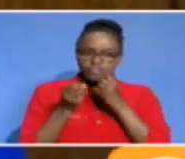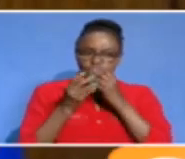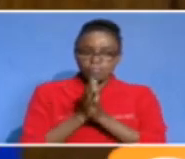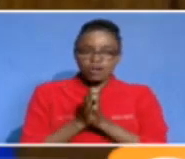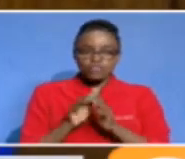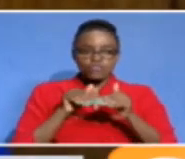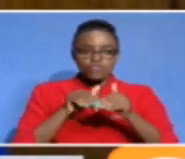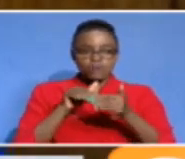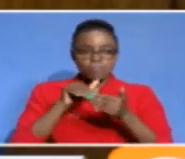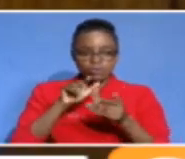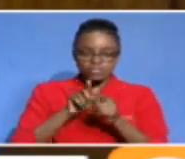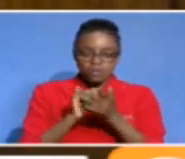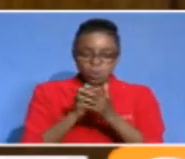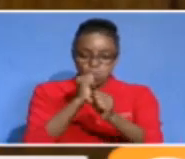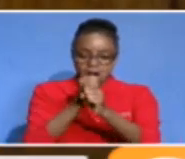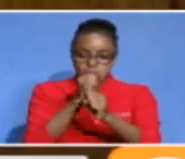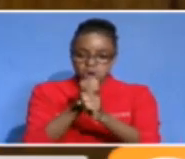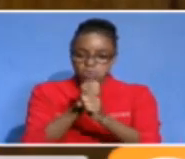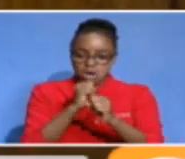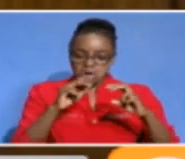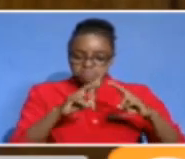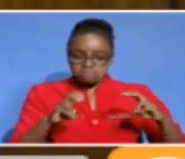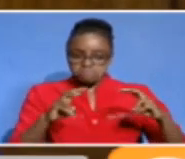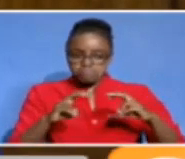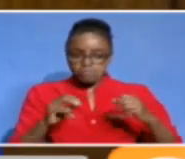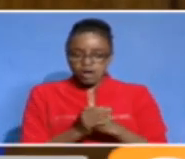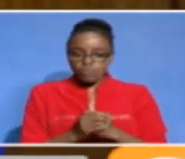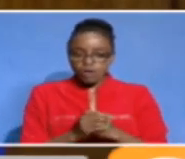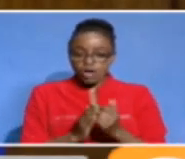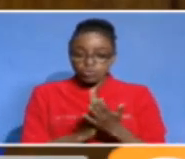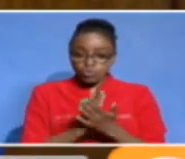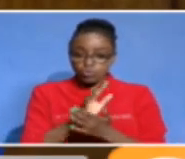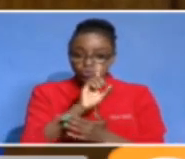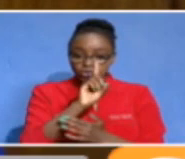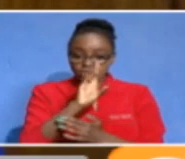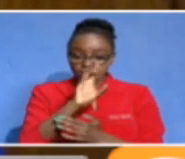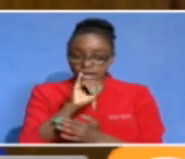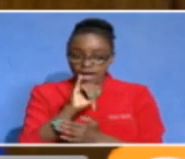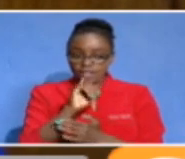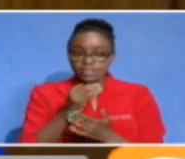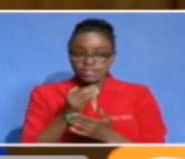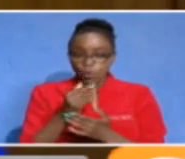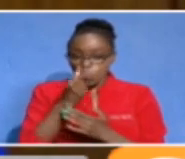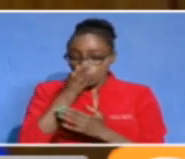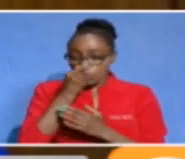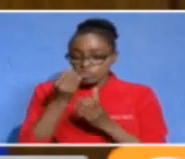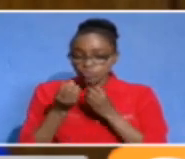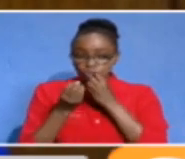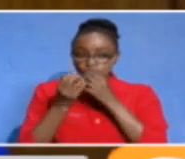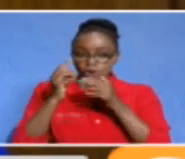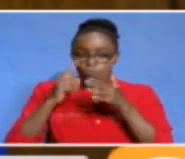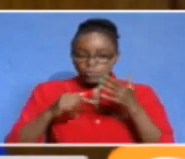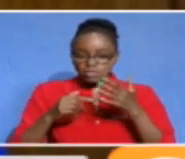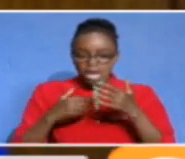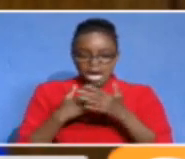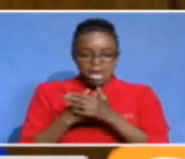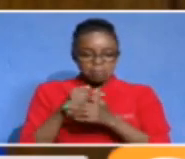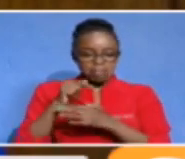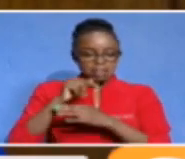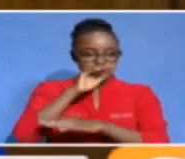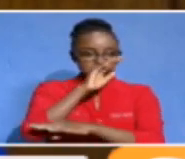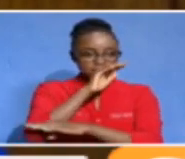Following further forensic work by the DCI, we wish to inform that as of this